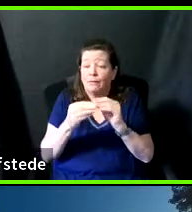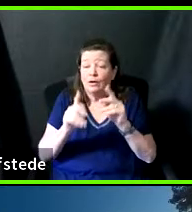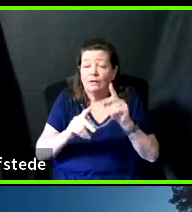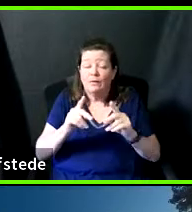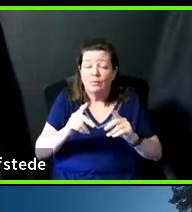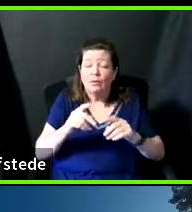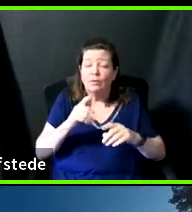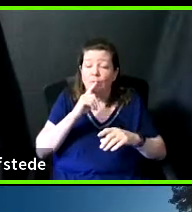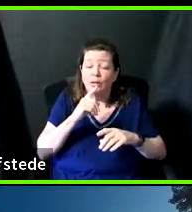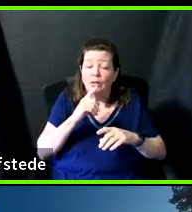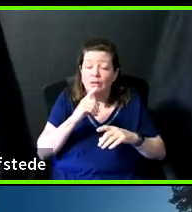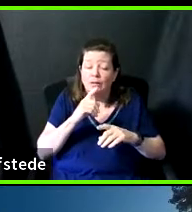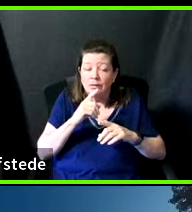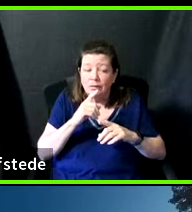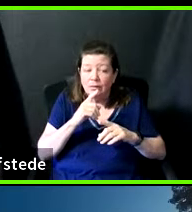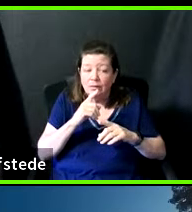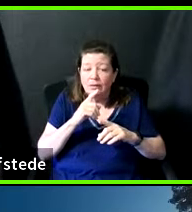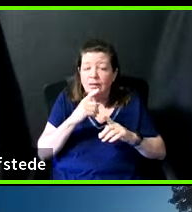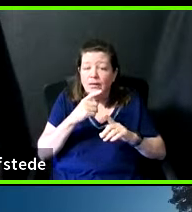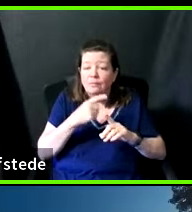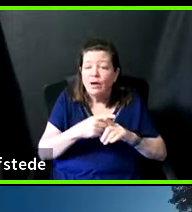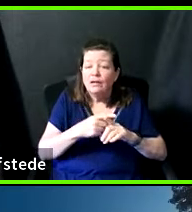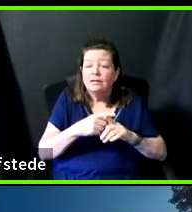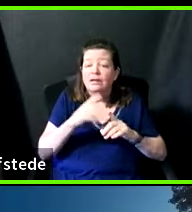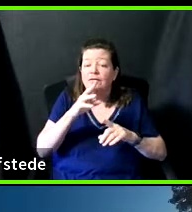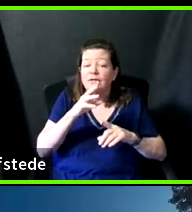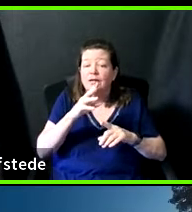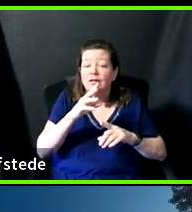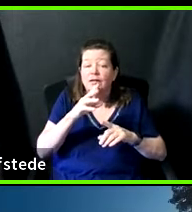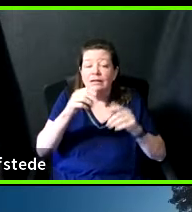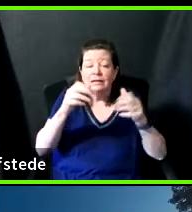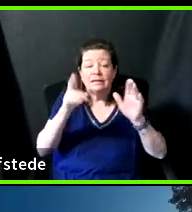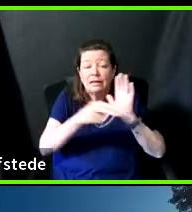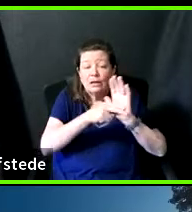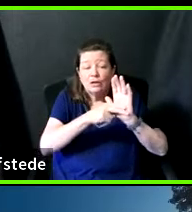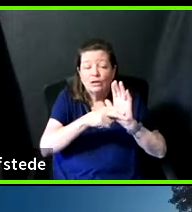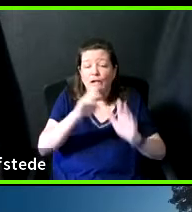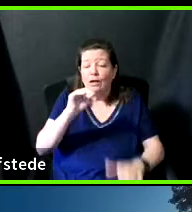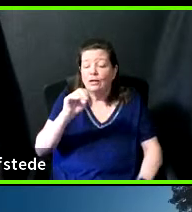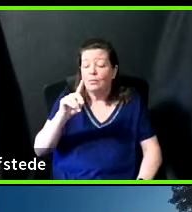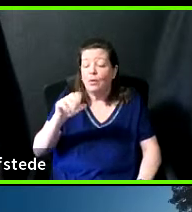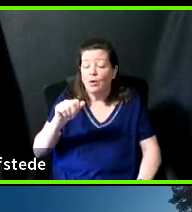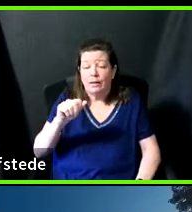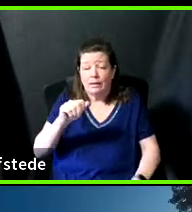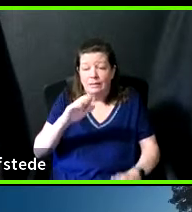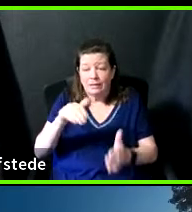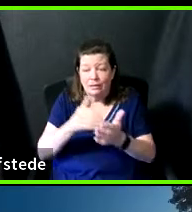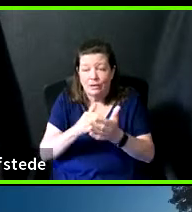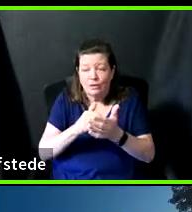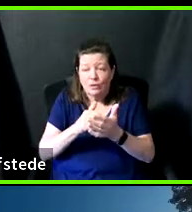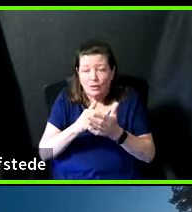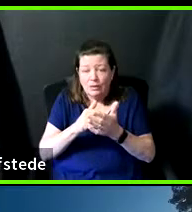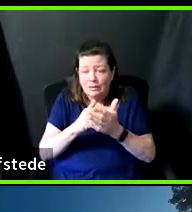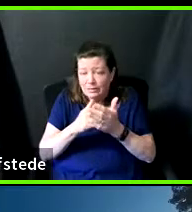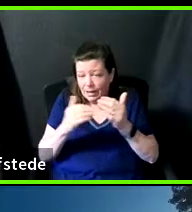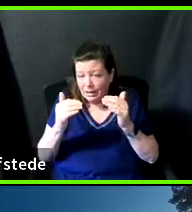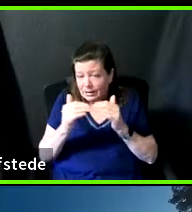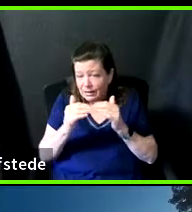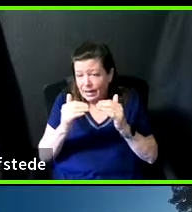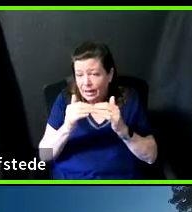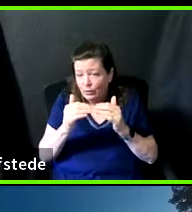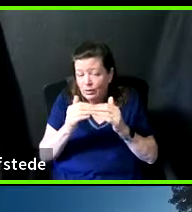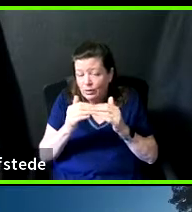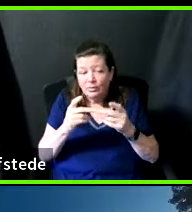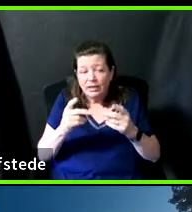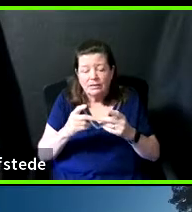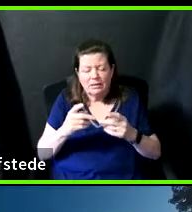stickers on the Moda Center as an equitable, inclusive place in one of our old projects. And some of